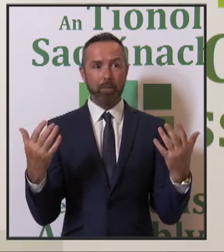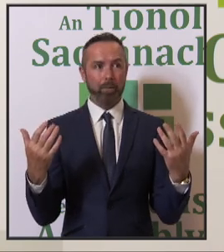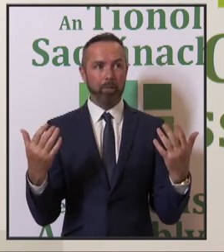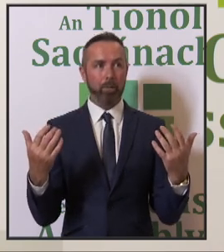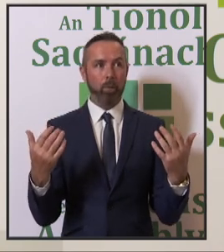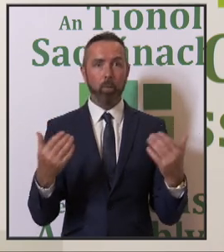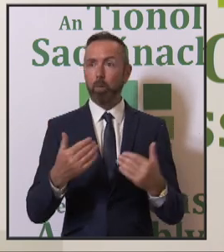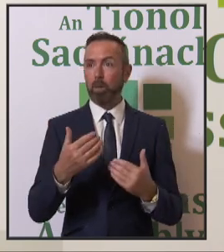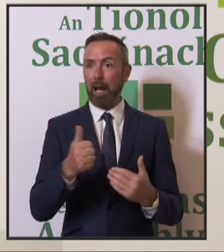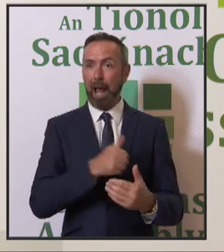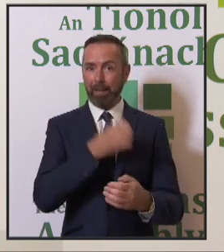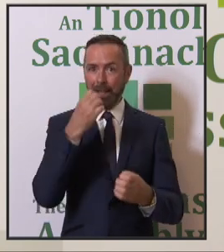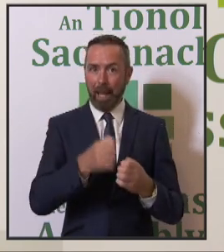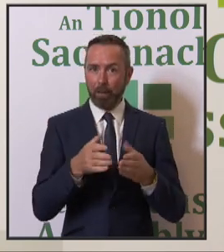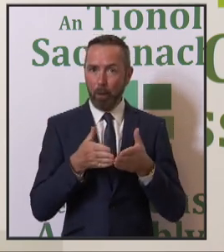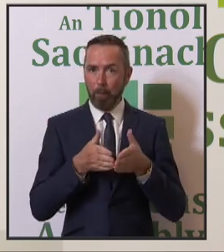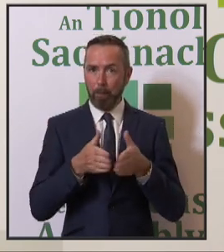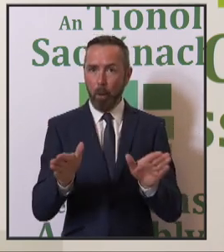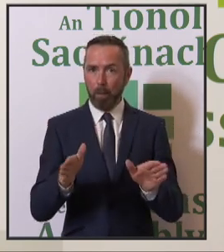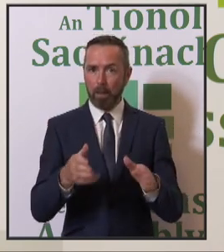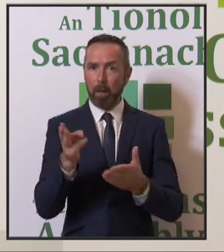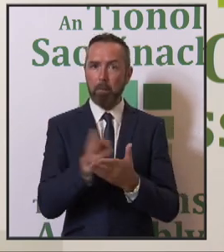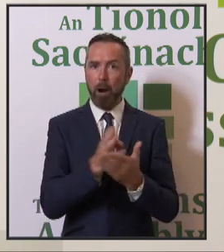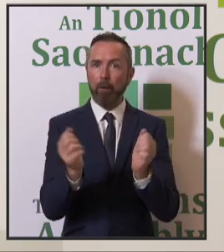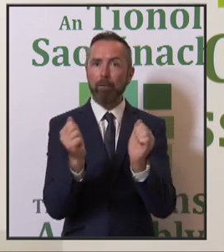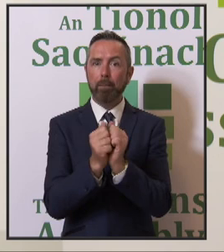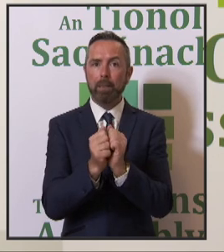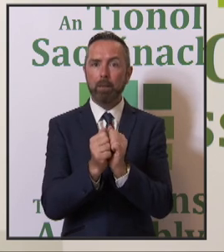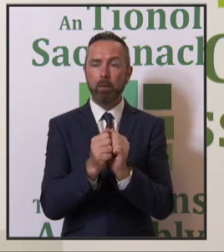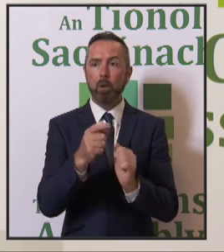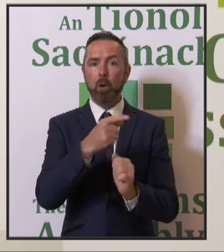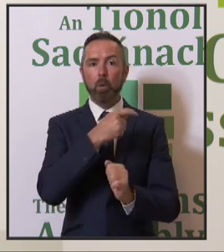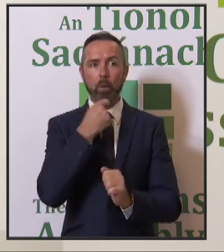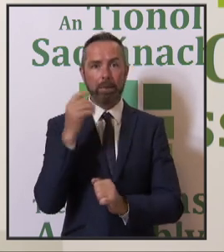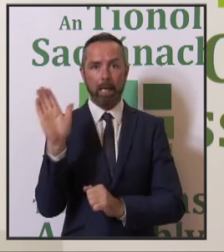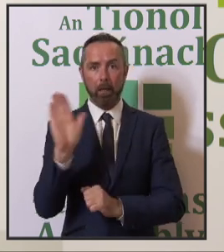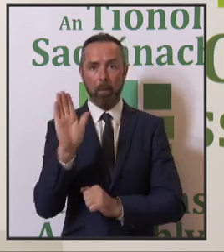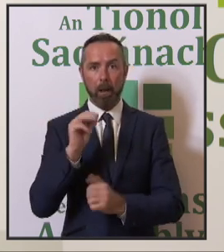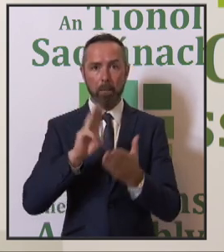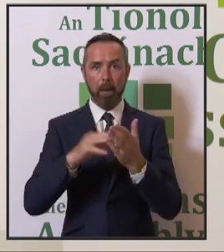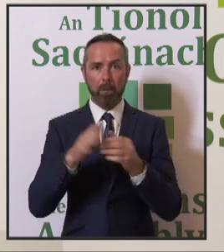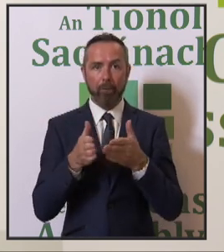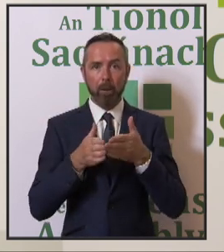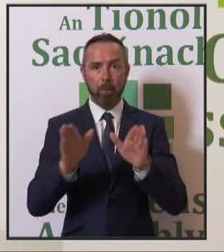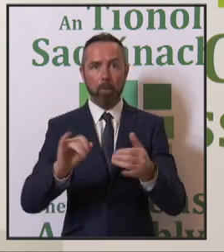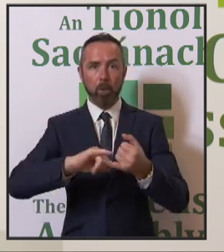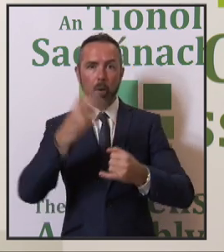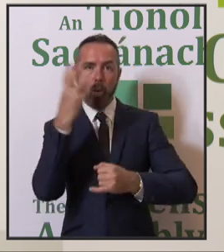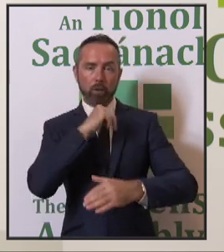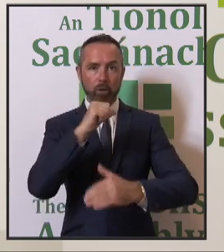we have reached the end of the public part of the meeting, and we say goodbye to the members of the public who tuned in to watch the proceedings